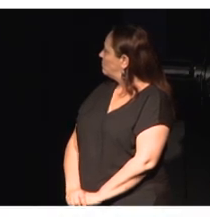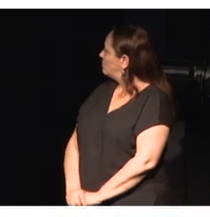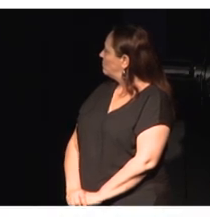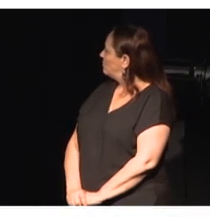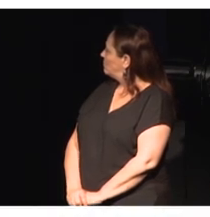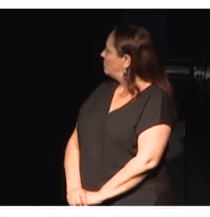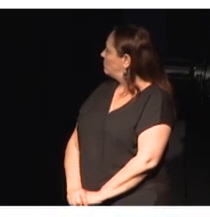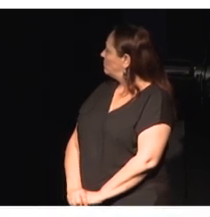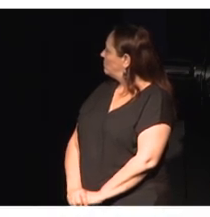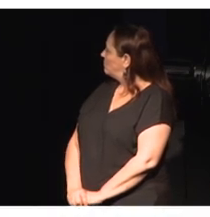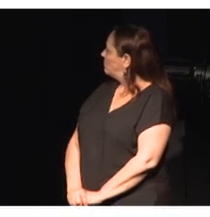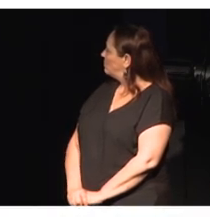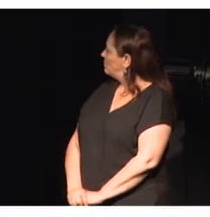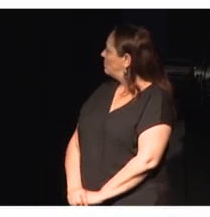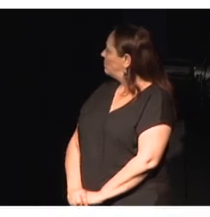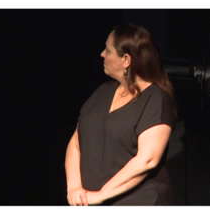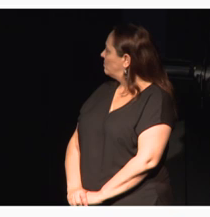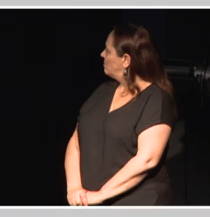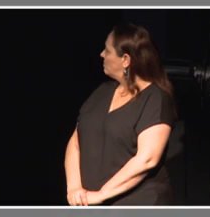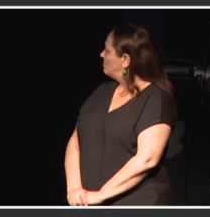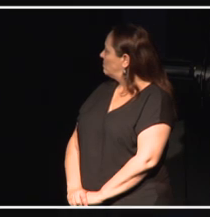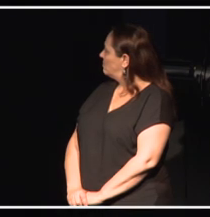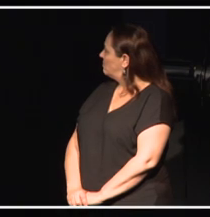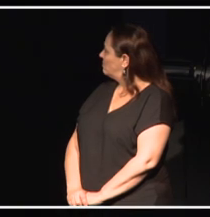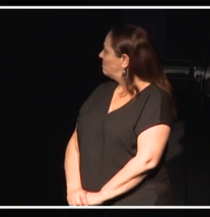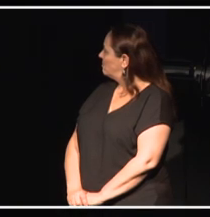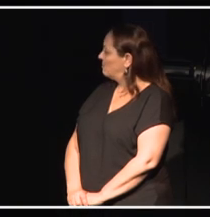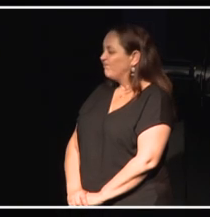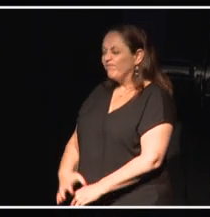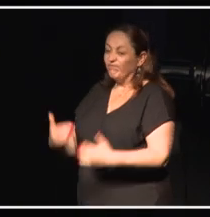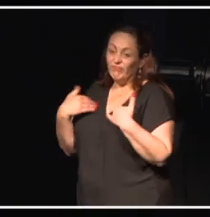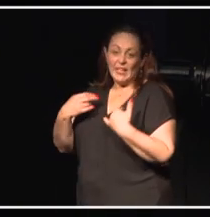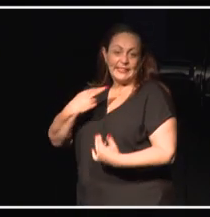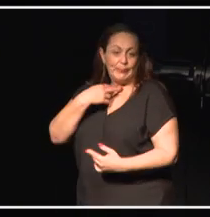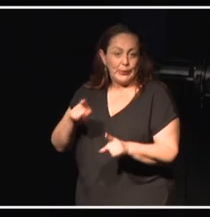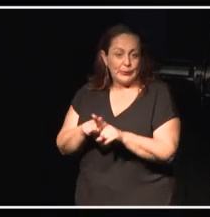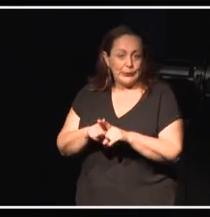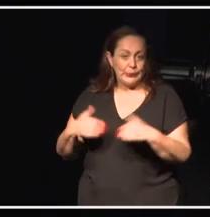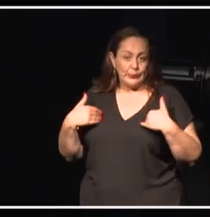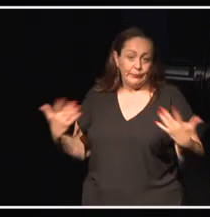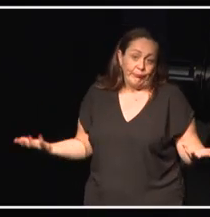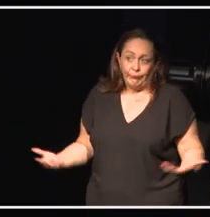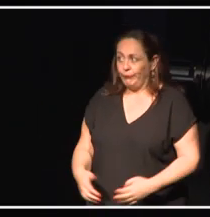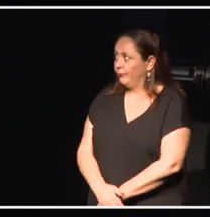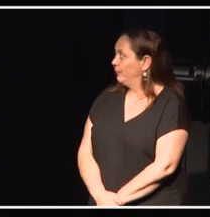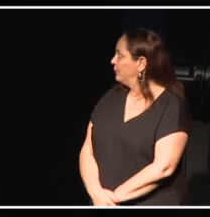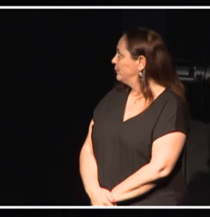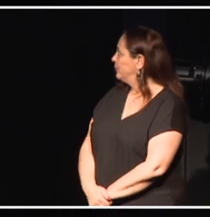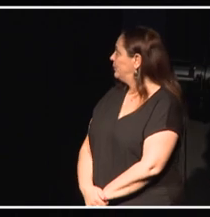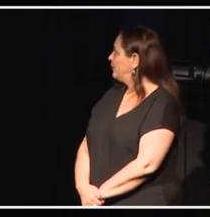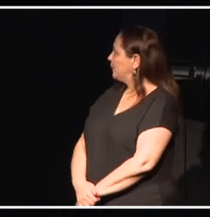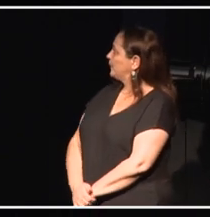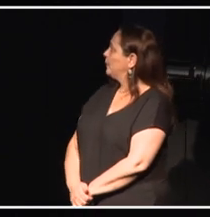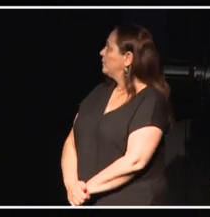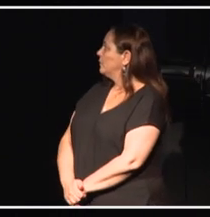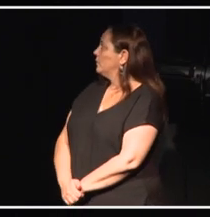fat would have decent tits. I'm disappointed. So am I.